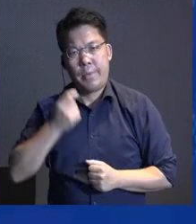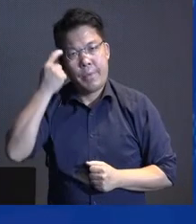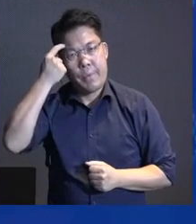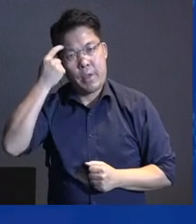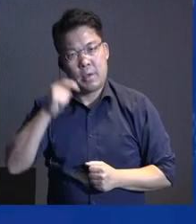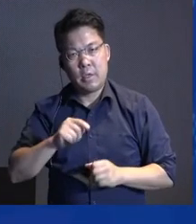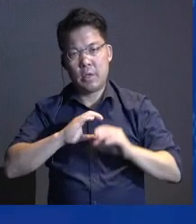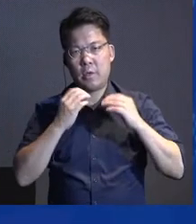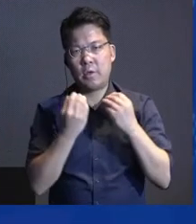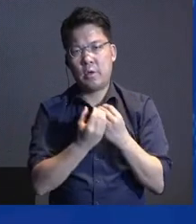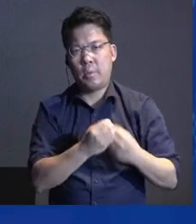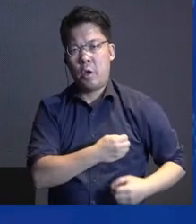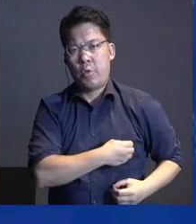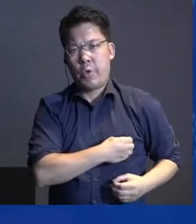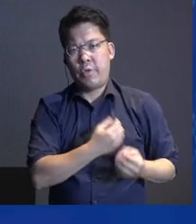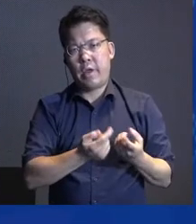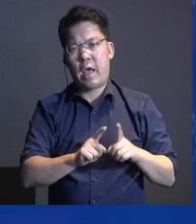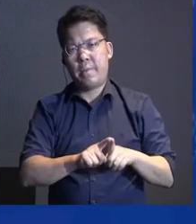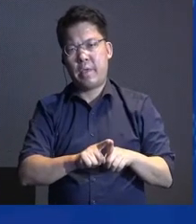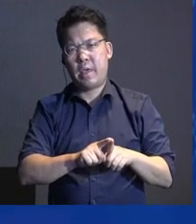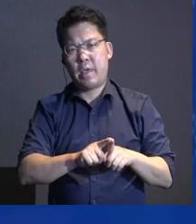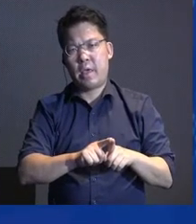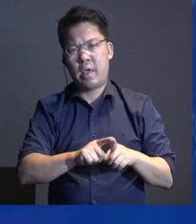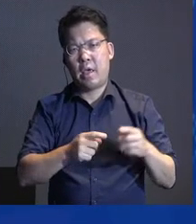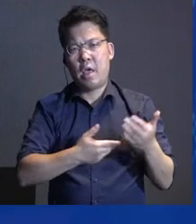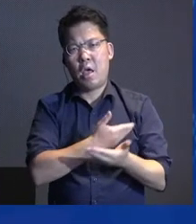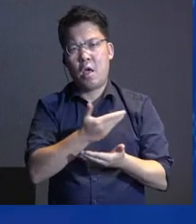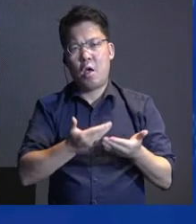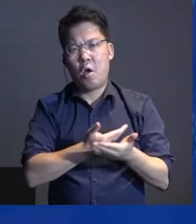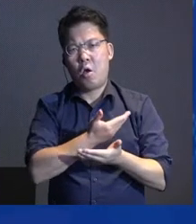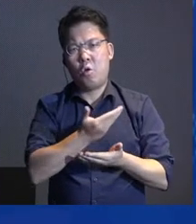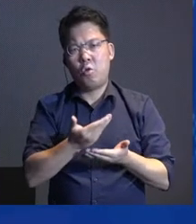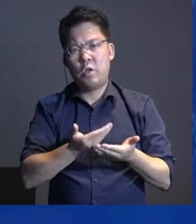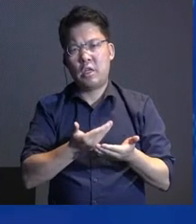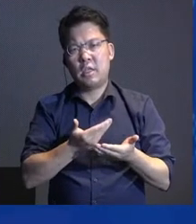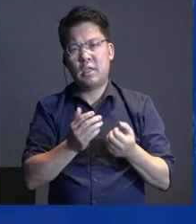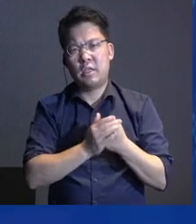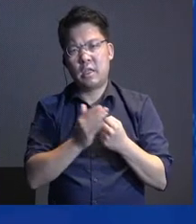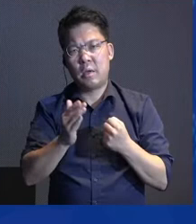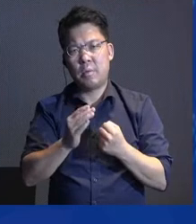creating the sense of creating a sense of solidarity. And